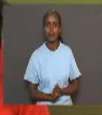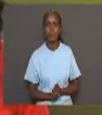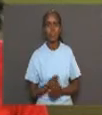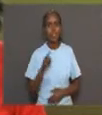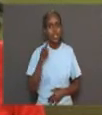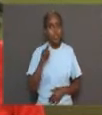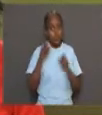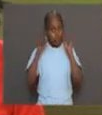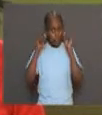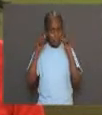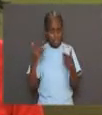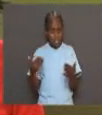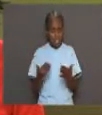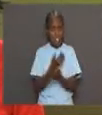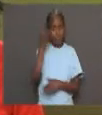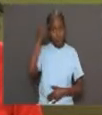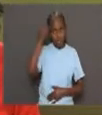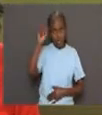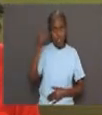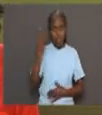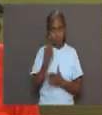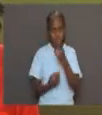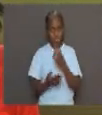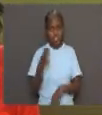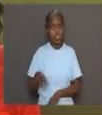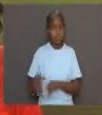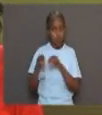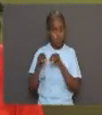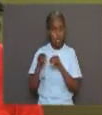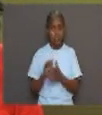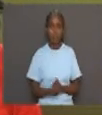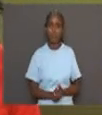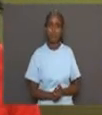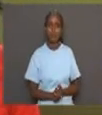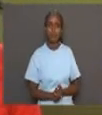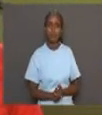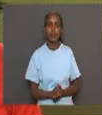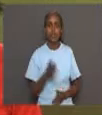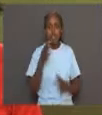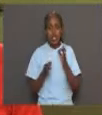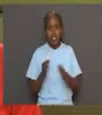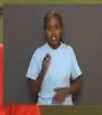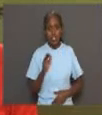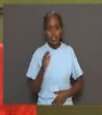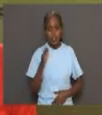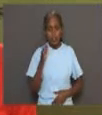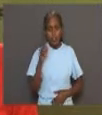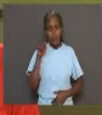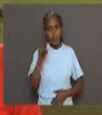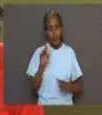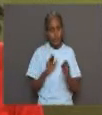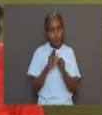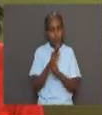Do you understand the new ideas we are discussing, students? If you feel that you do not